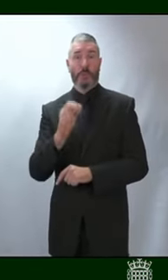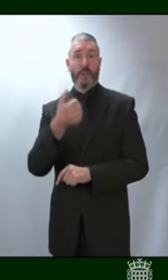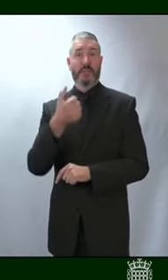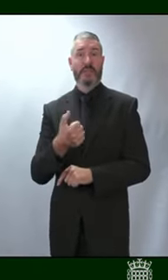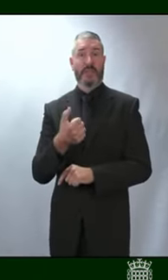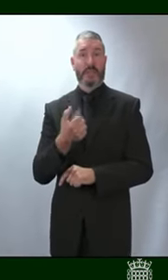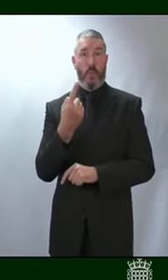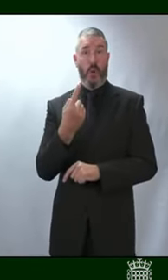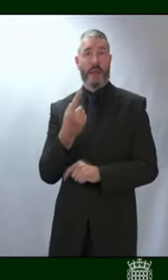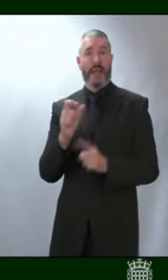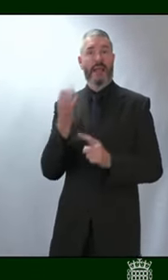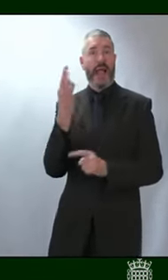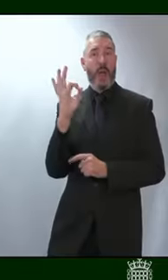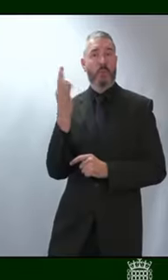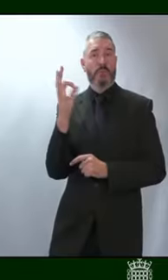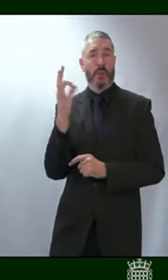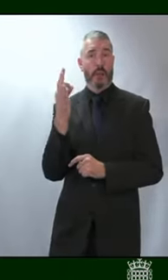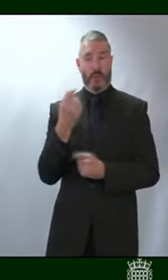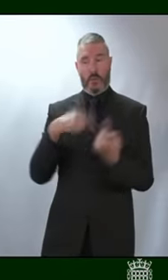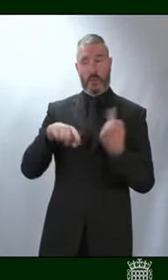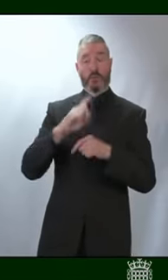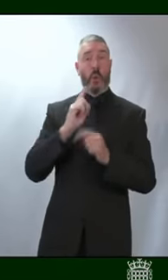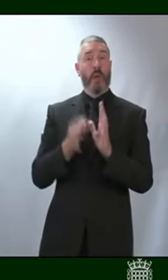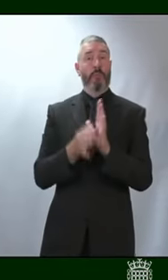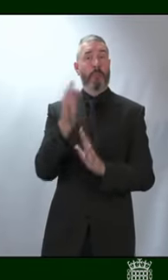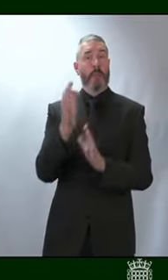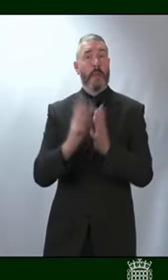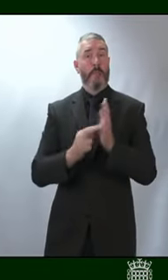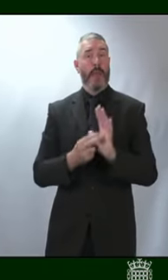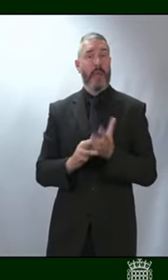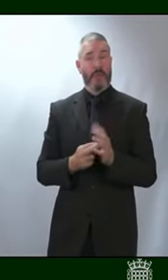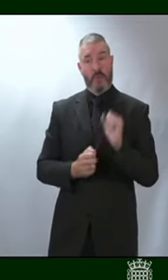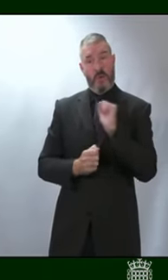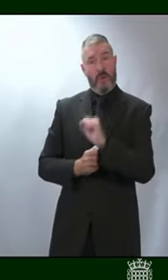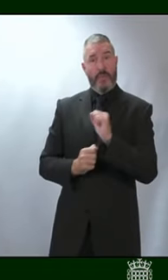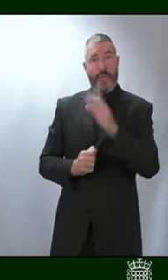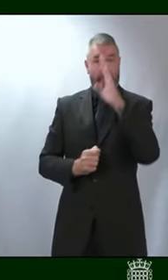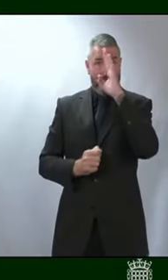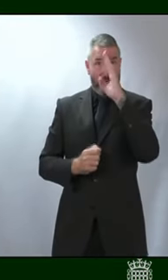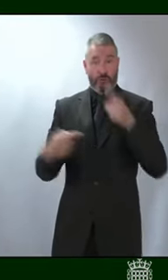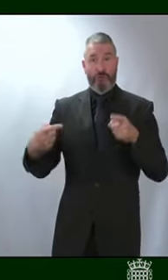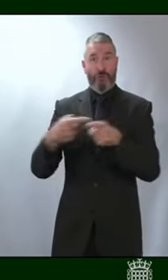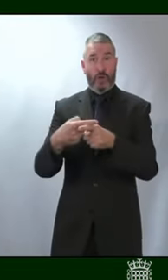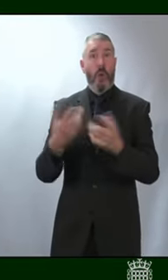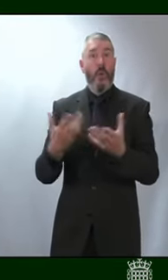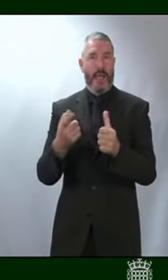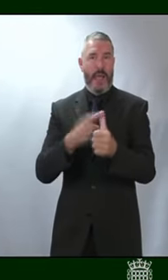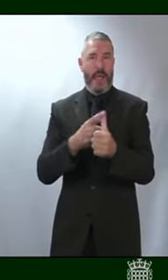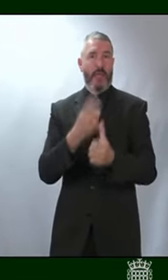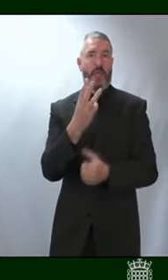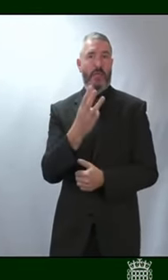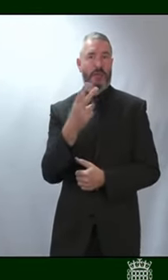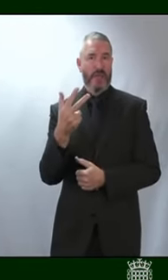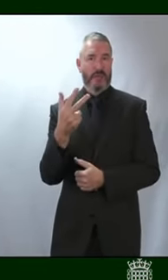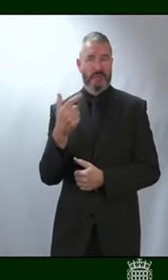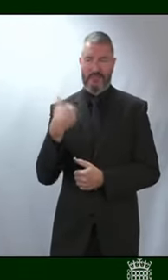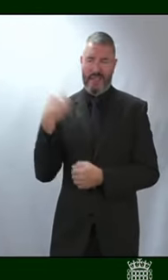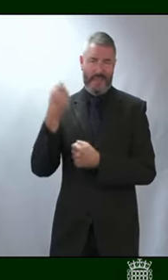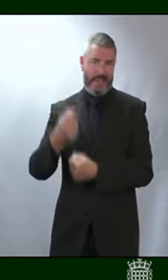Parish Council were told of improvement plans to their dangerous junction on the A38, something I've long campaigned